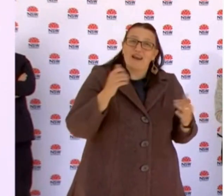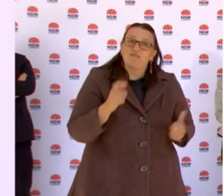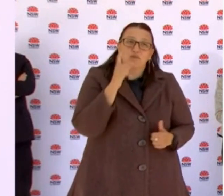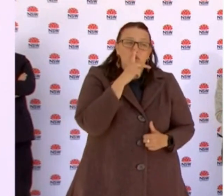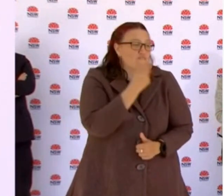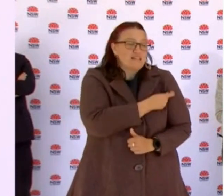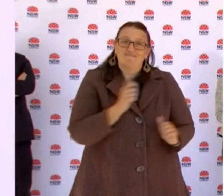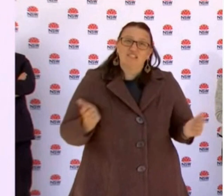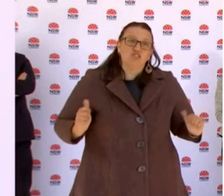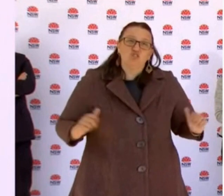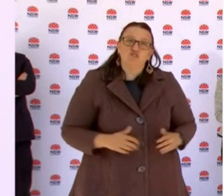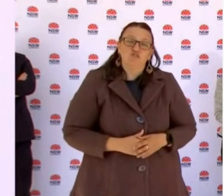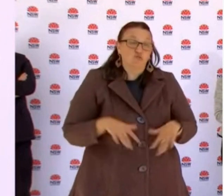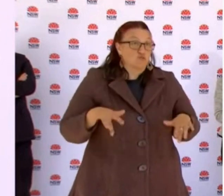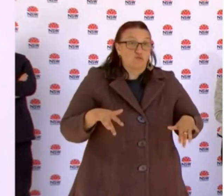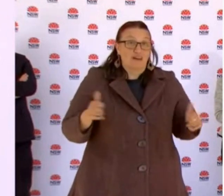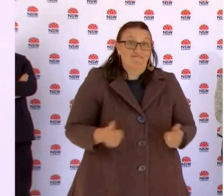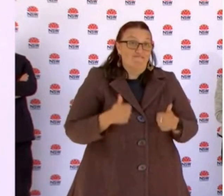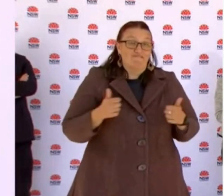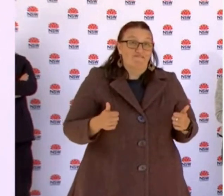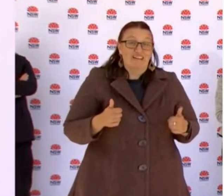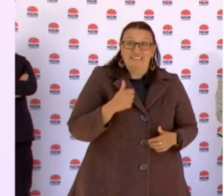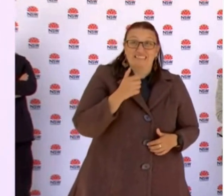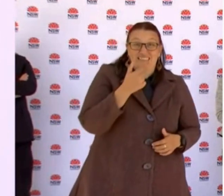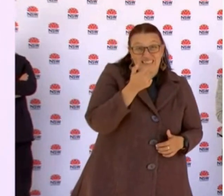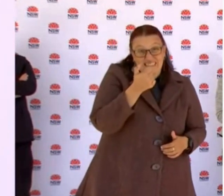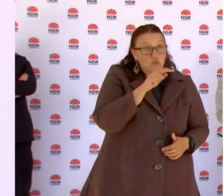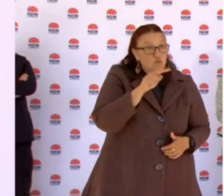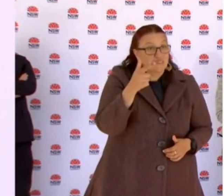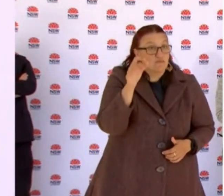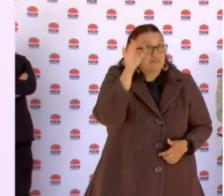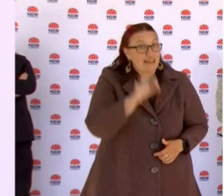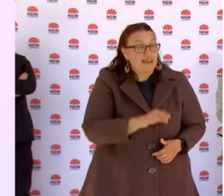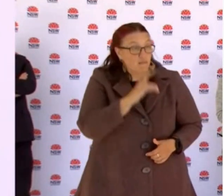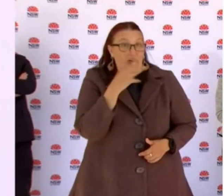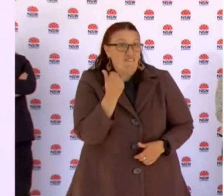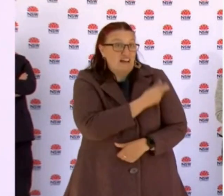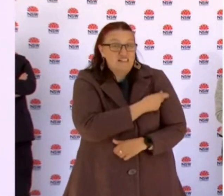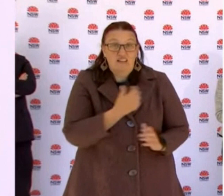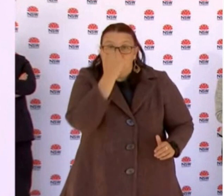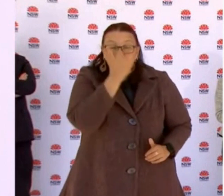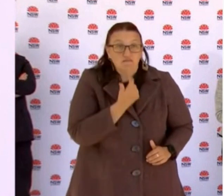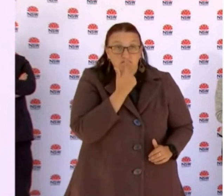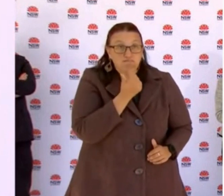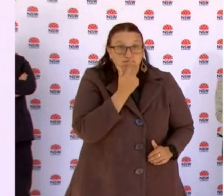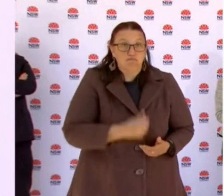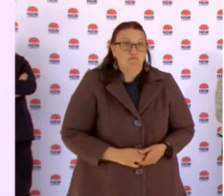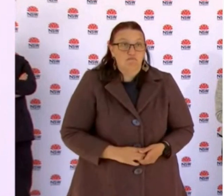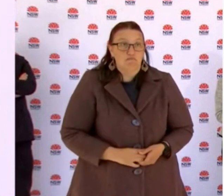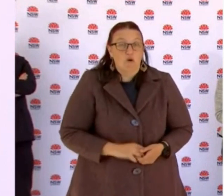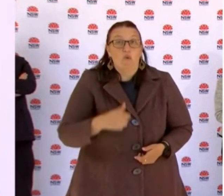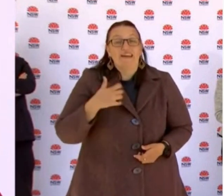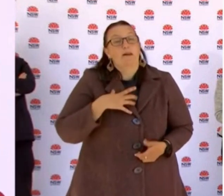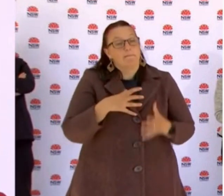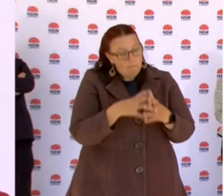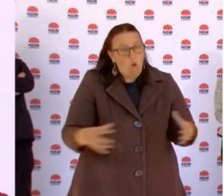because you have the vaccine, when the rates of vaccination are only down to 6 or 7%, it doesn't protect anybody. So we just have to be mindful that until those rates